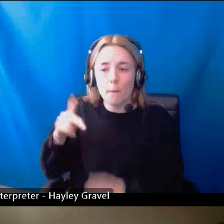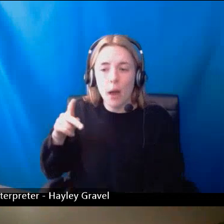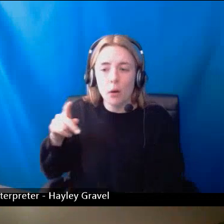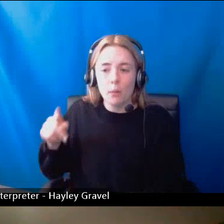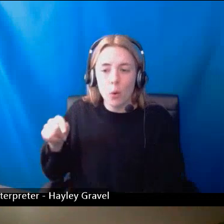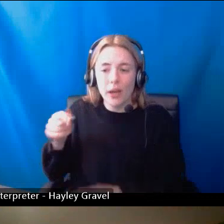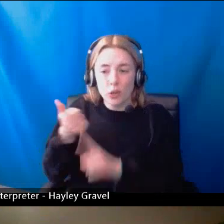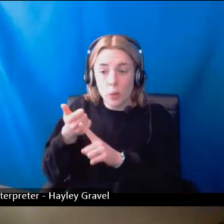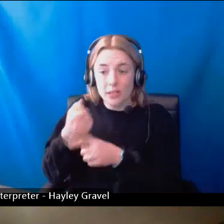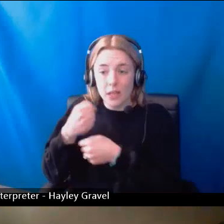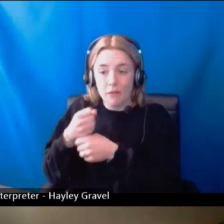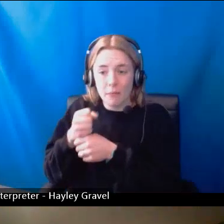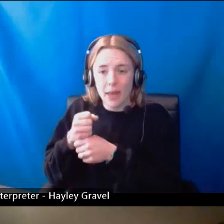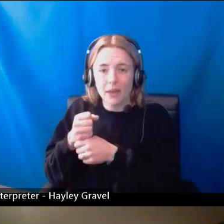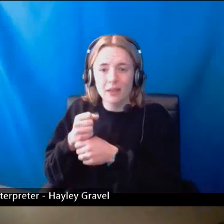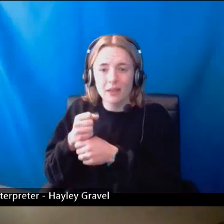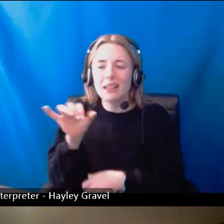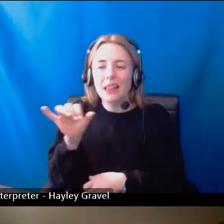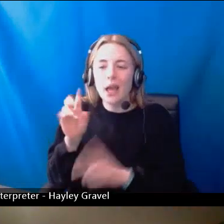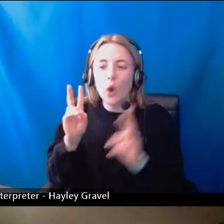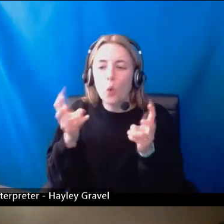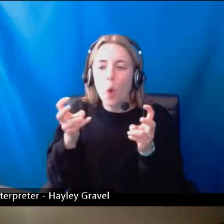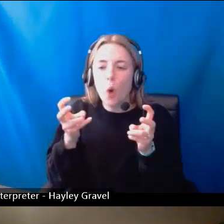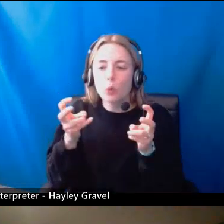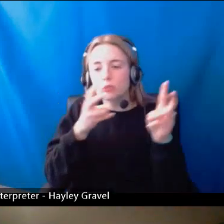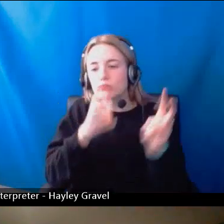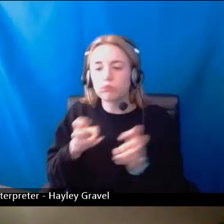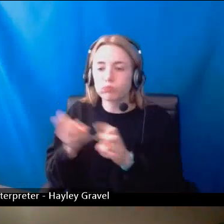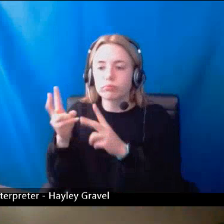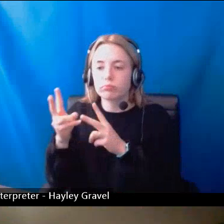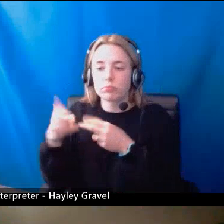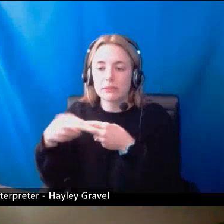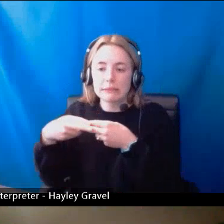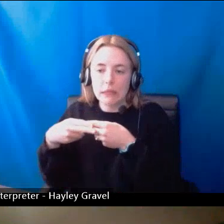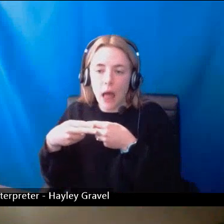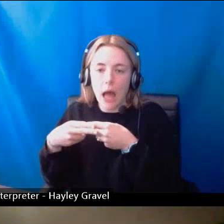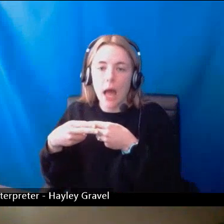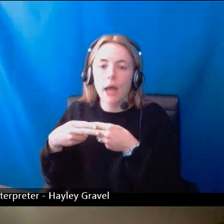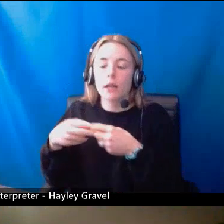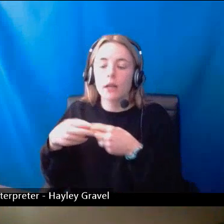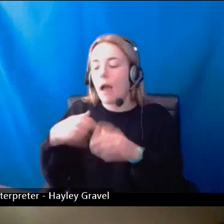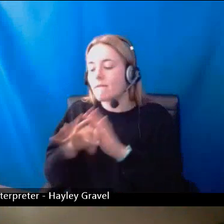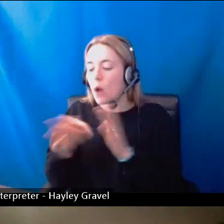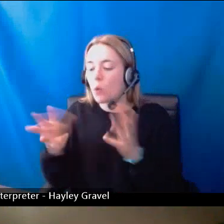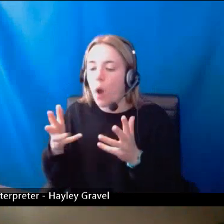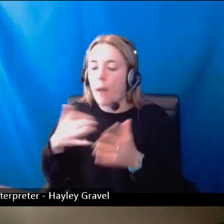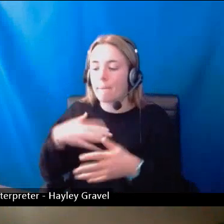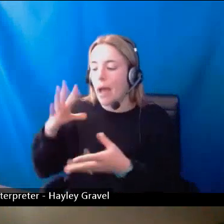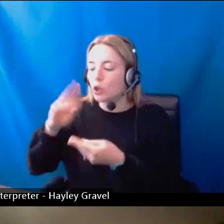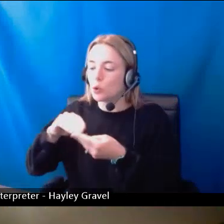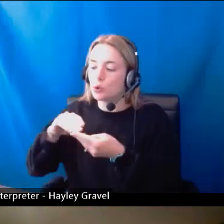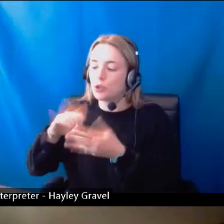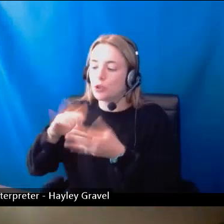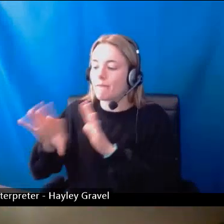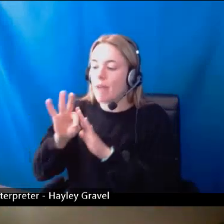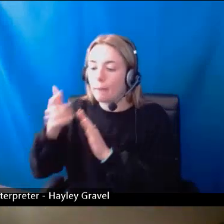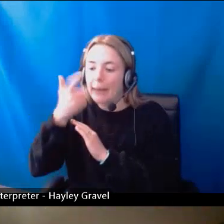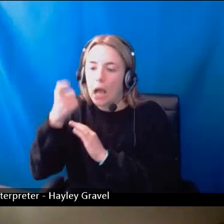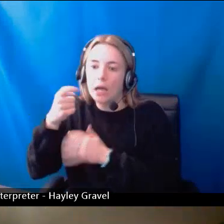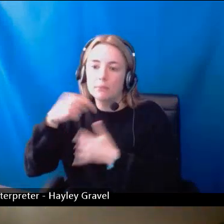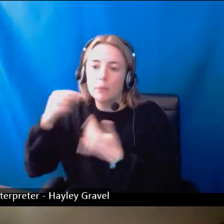is what I found. Hey, this was important. This is what led me to my conclusion, etc. Okay, so that PowerPoint will not be a